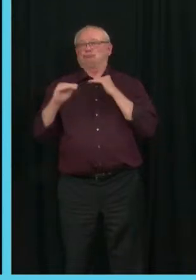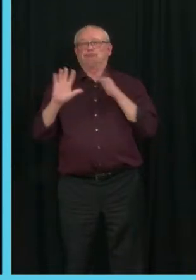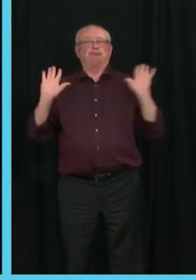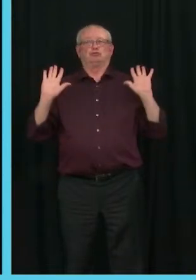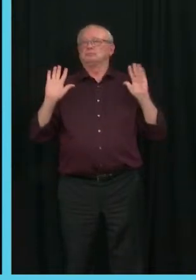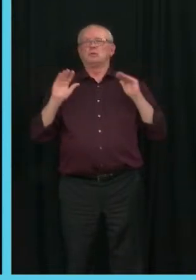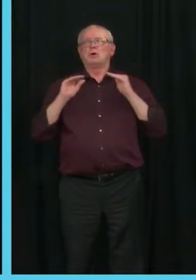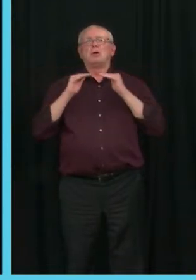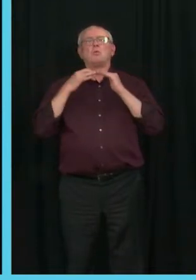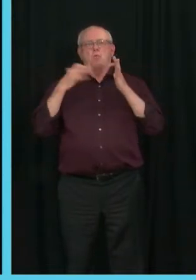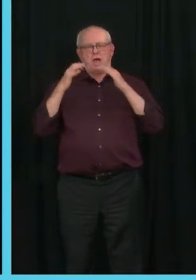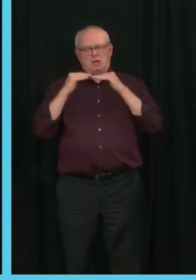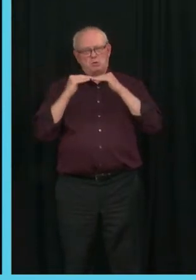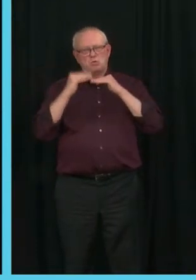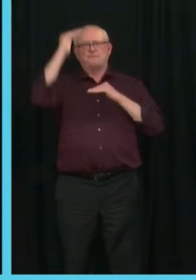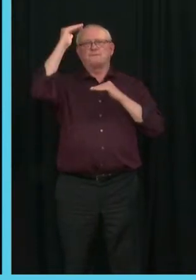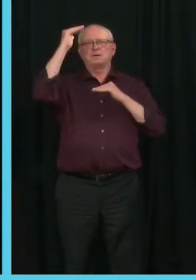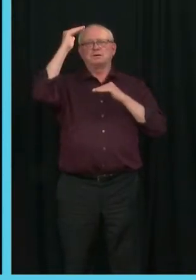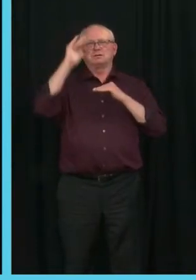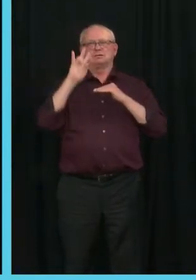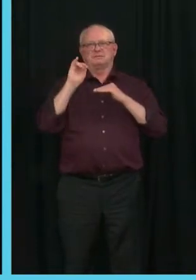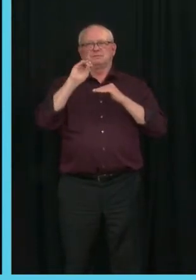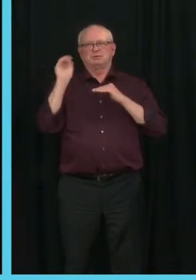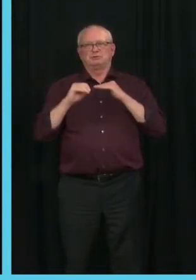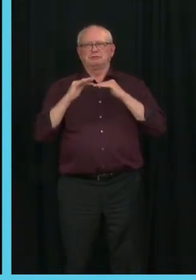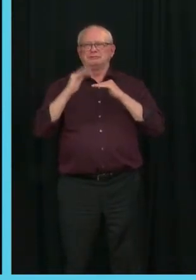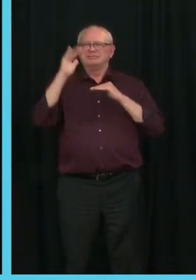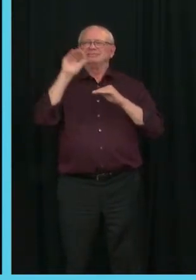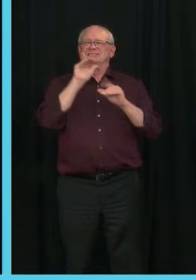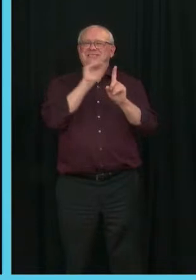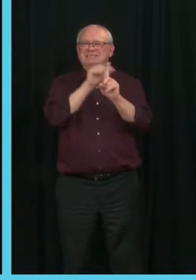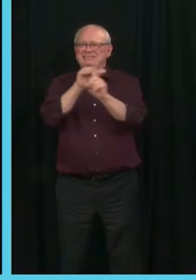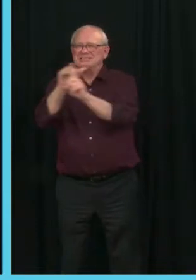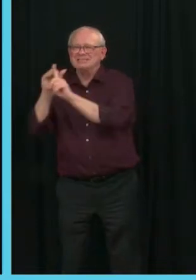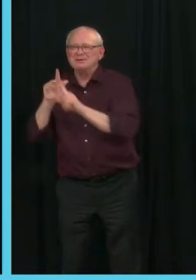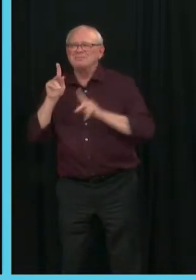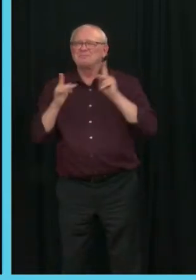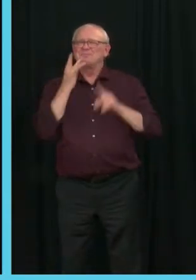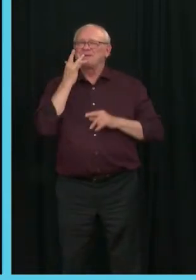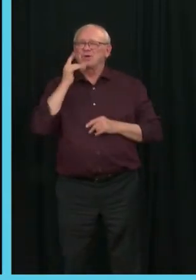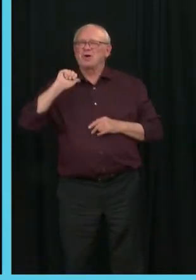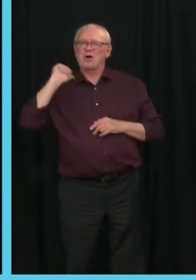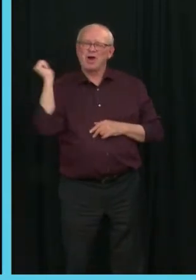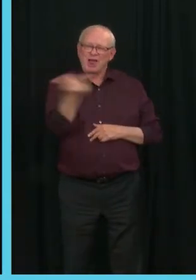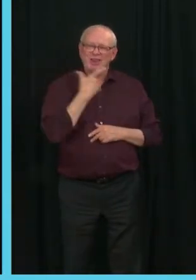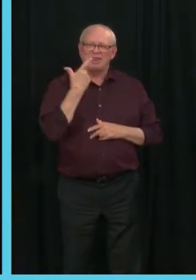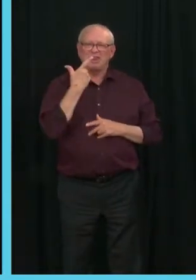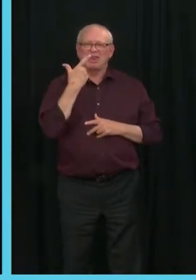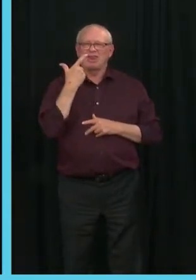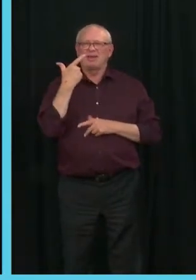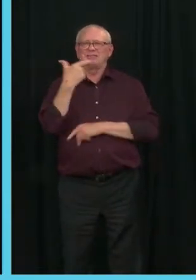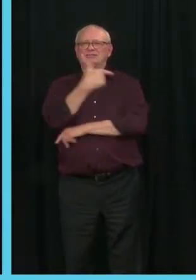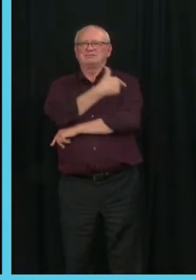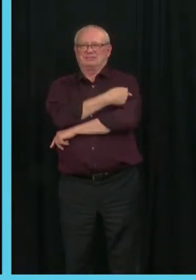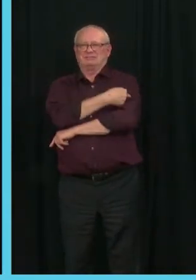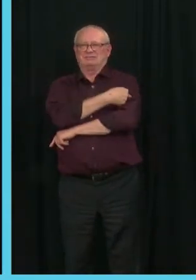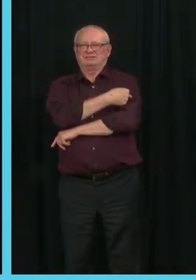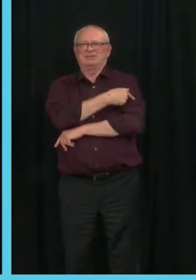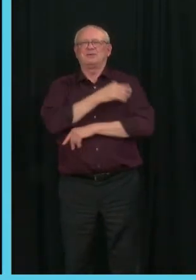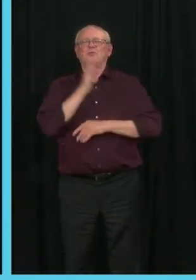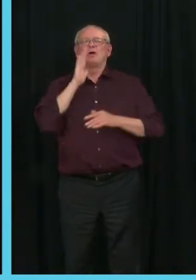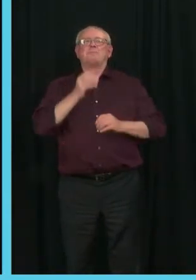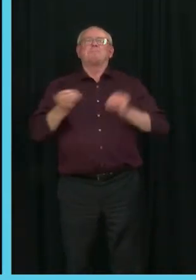protected. And so I would encourage all Albertans who haven't yet come forward to get the protection that vaccine offers to you and to those around